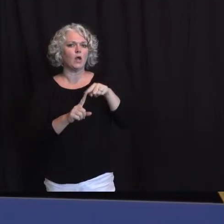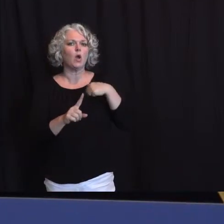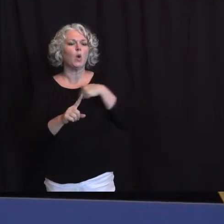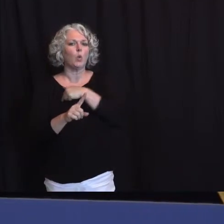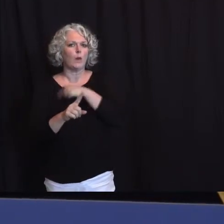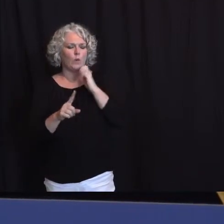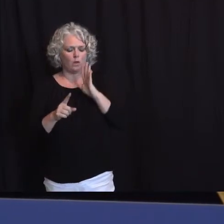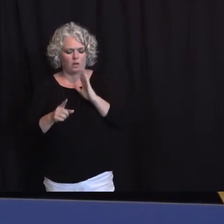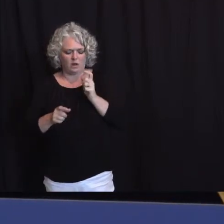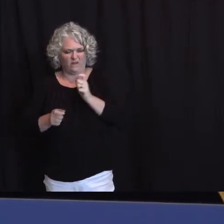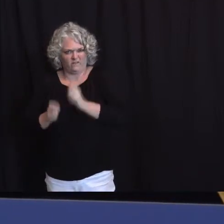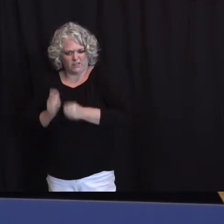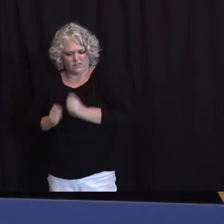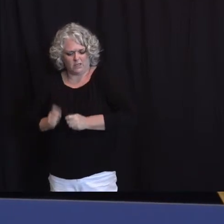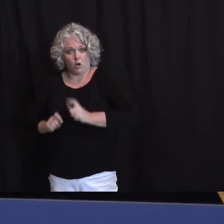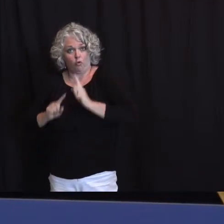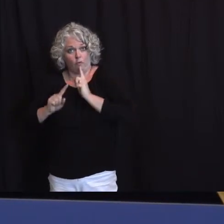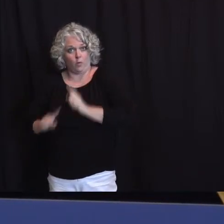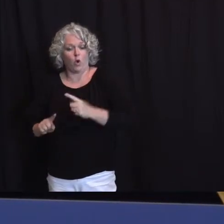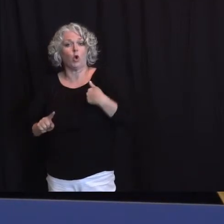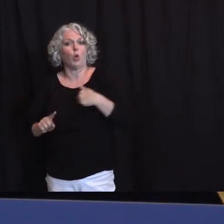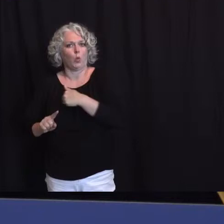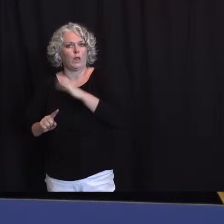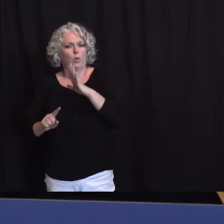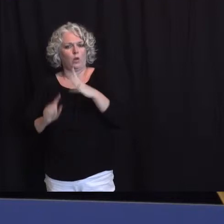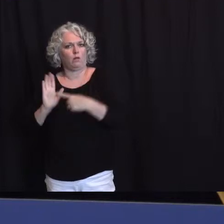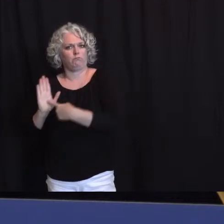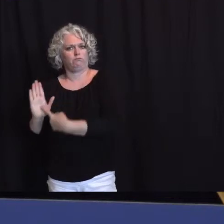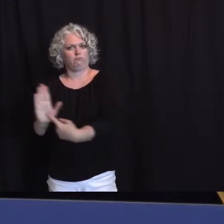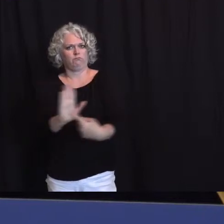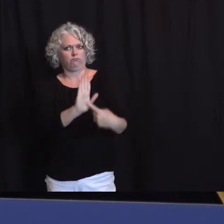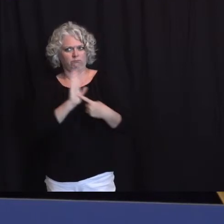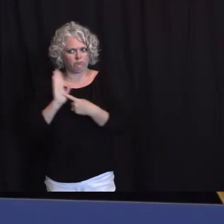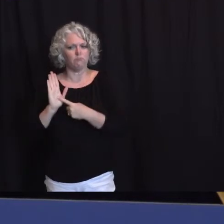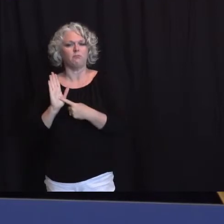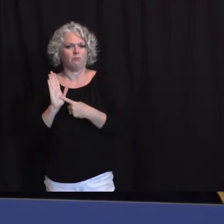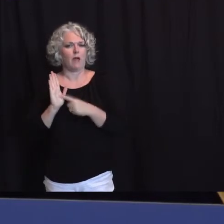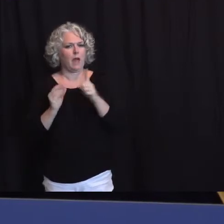going to be publicly posting for consumption.